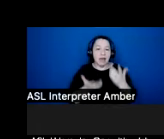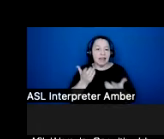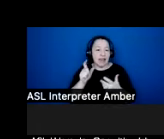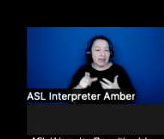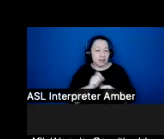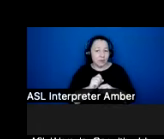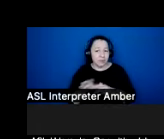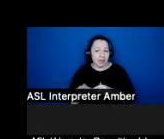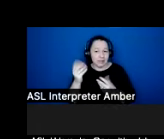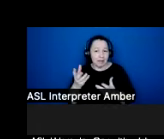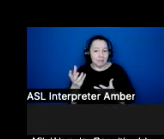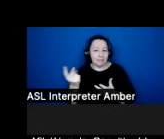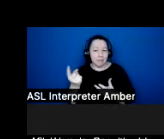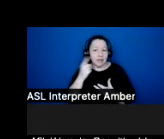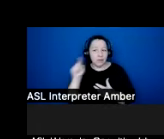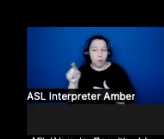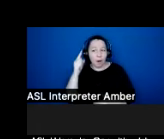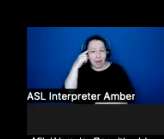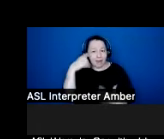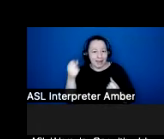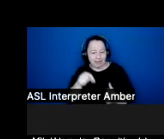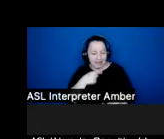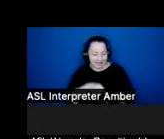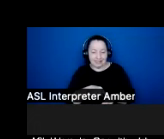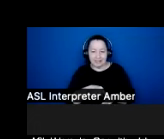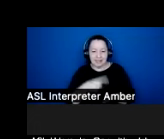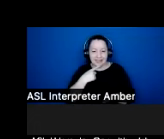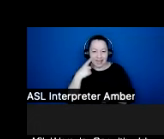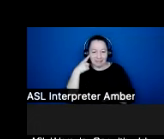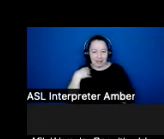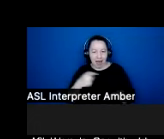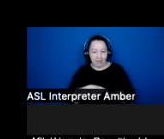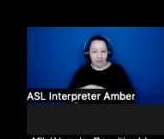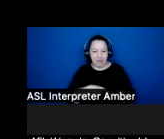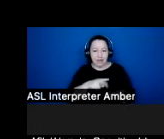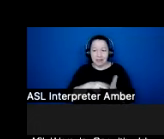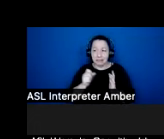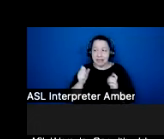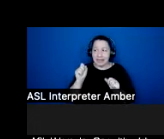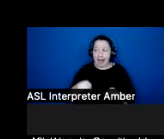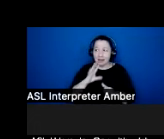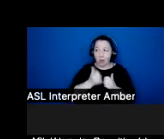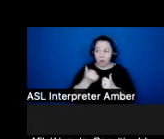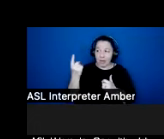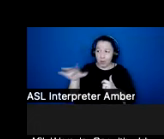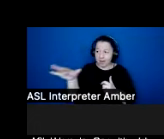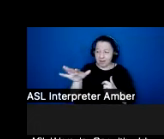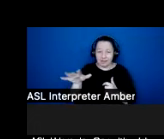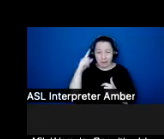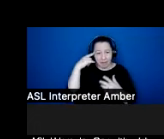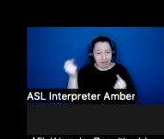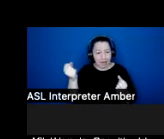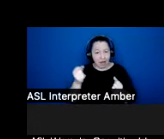and so who in mental health? Like, does that mean I could talk to anybody in mental health? So you really have to